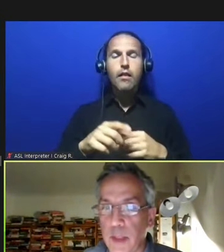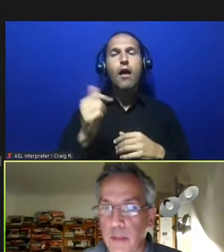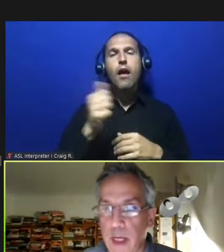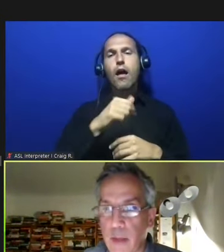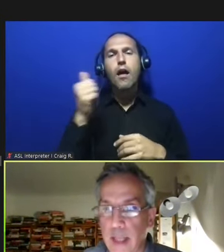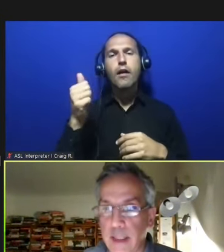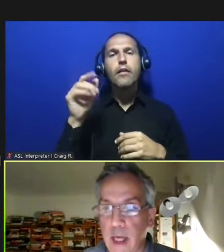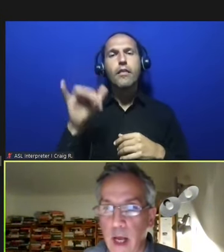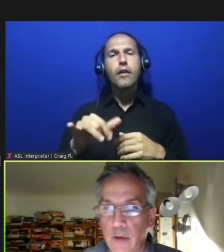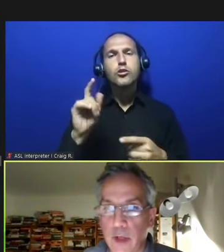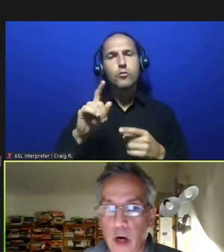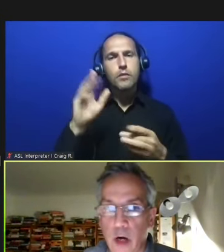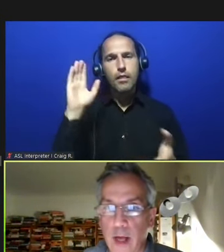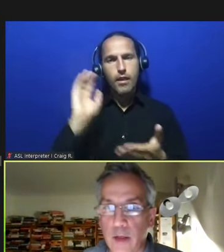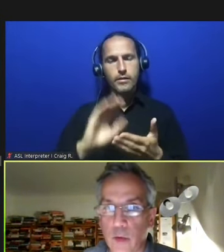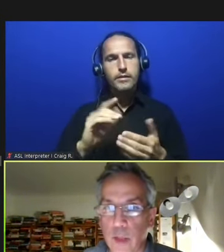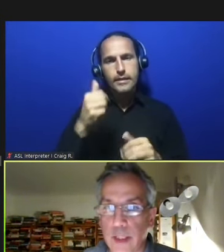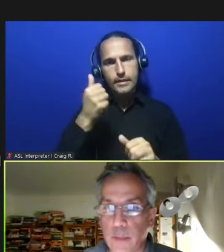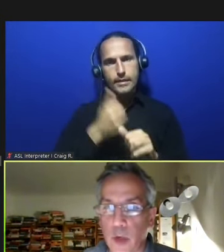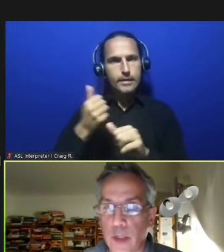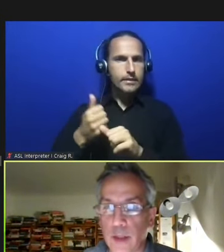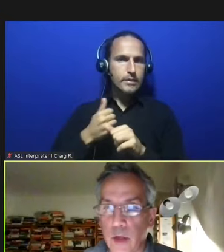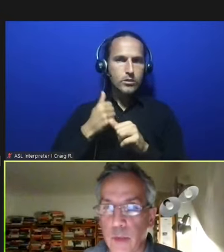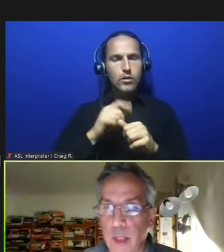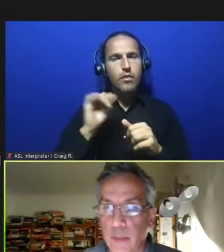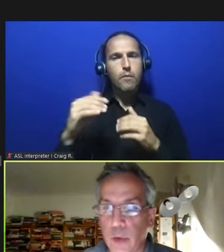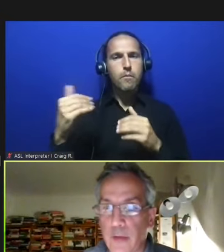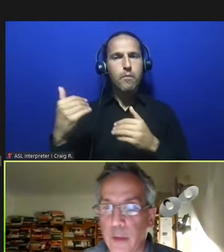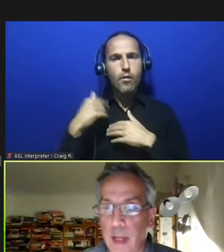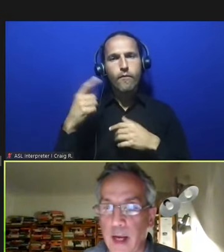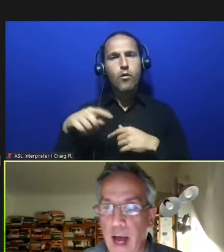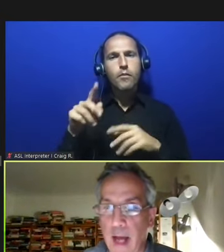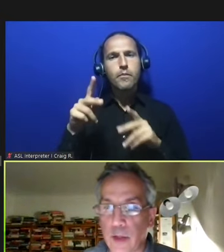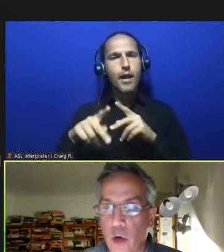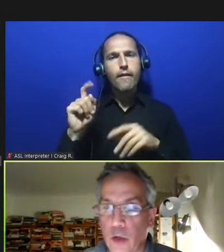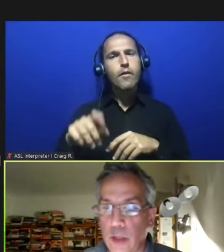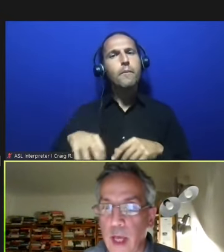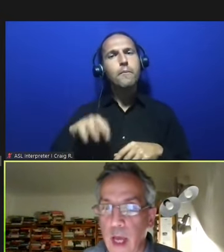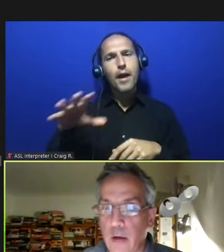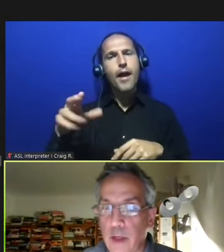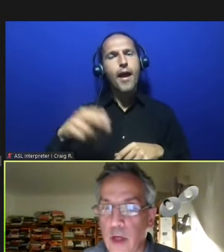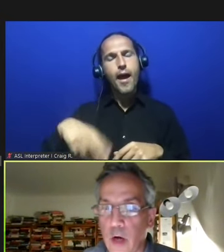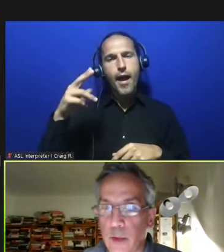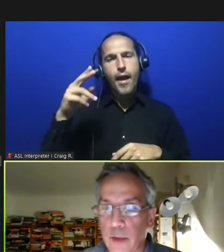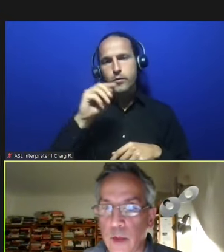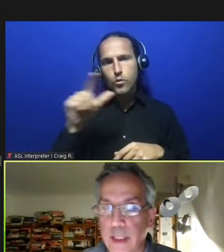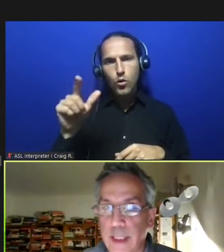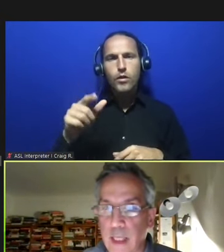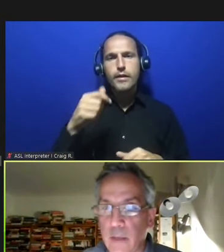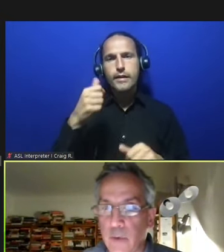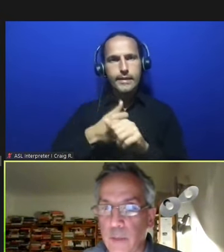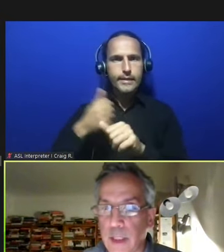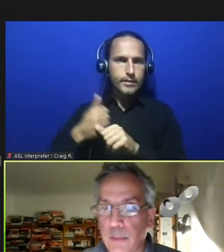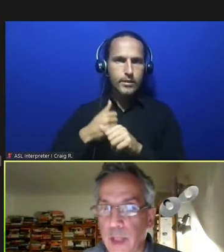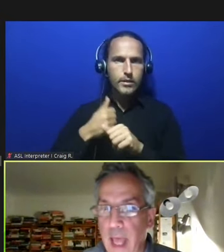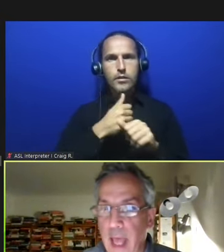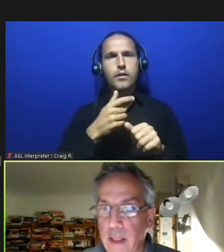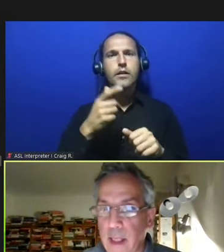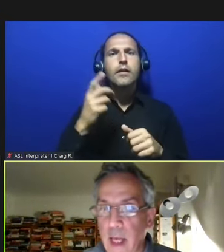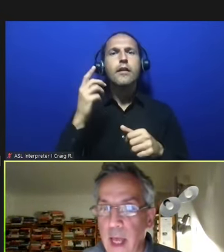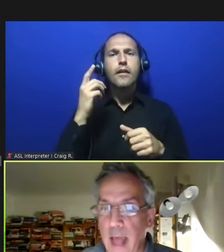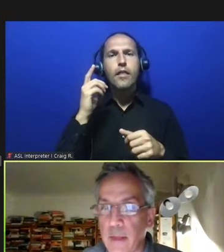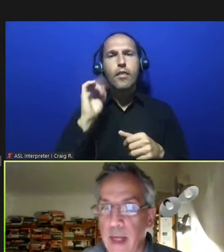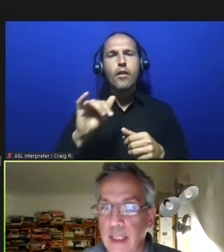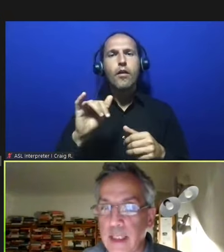carve-out should be minimized. Every carve-out increases the burden on those people who have to pay a higher toll. Every carve-out reduces the income from this